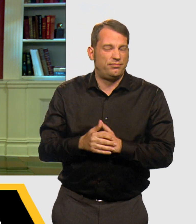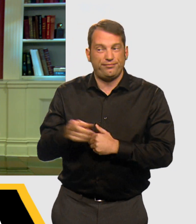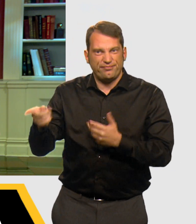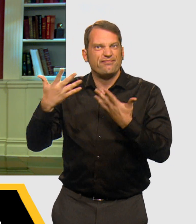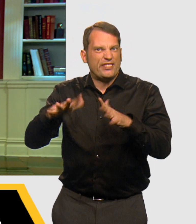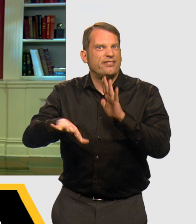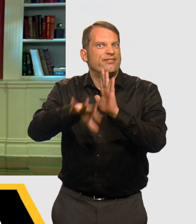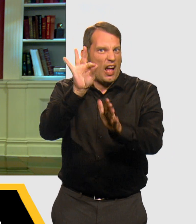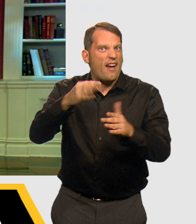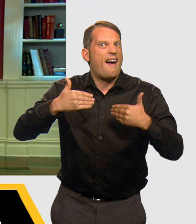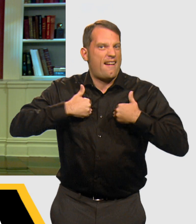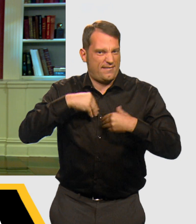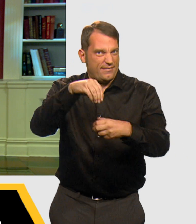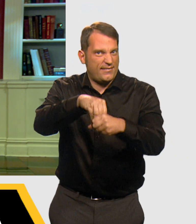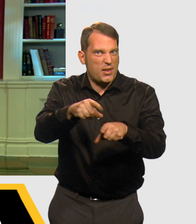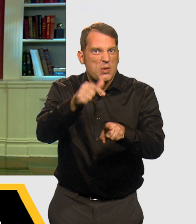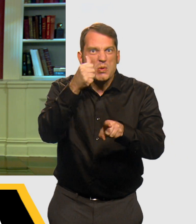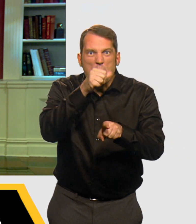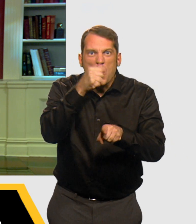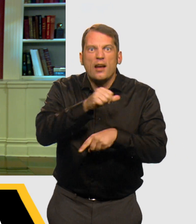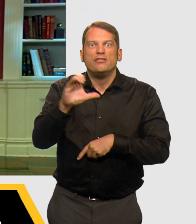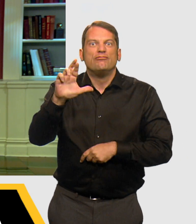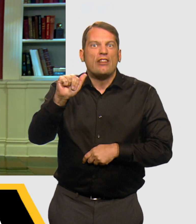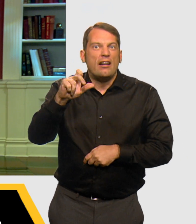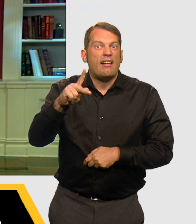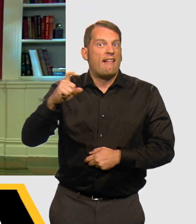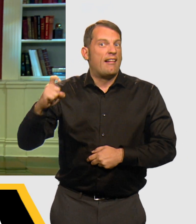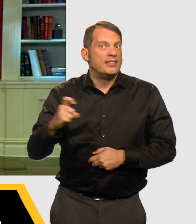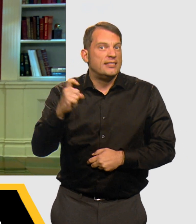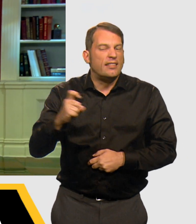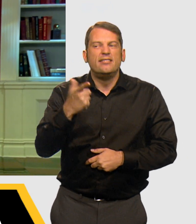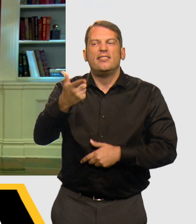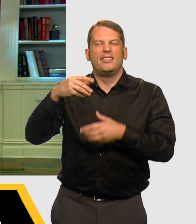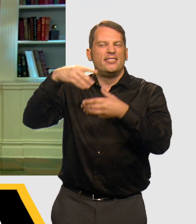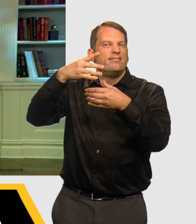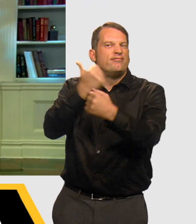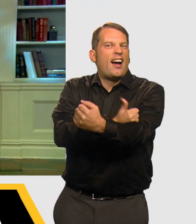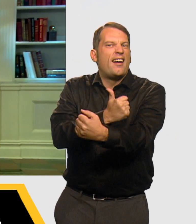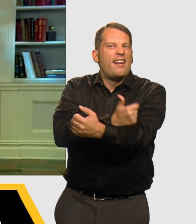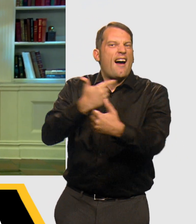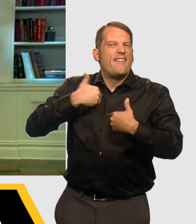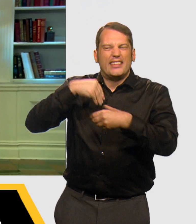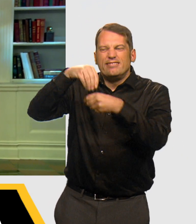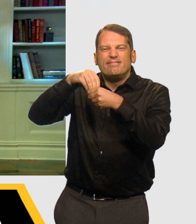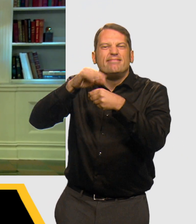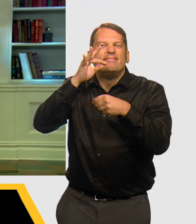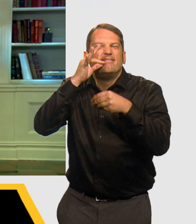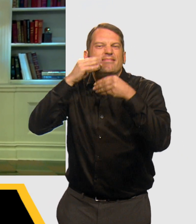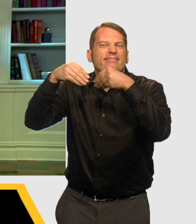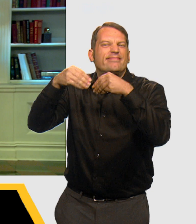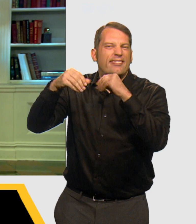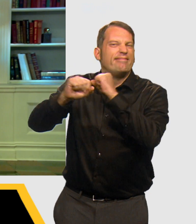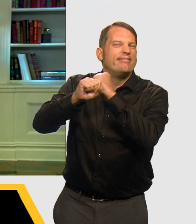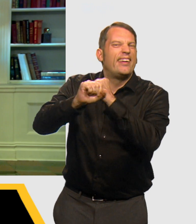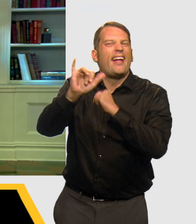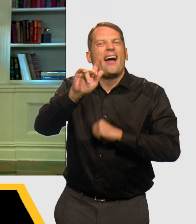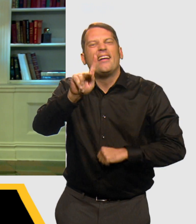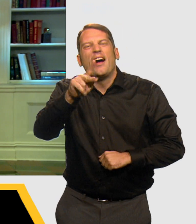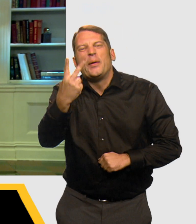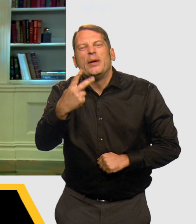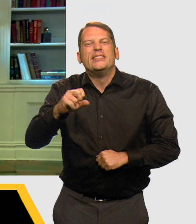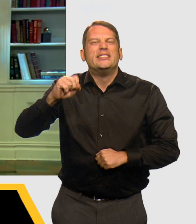recently been found in cocaine, crack, MDMA, synthetic cannabinoids